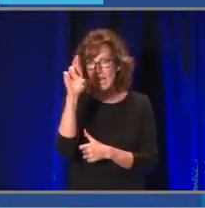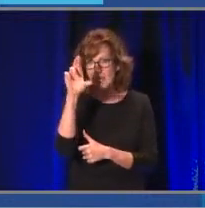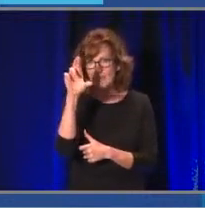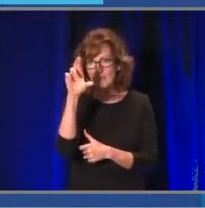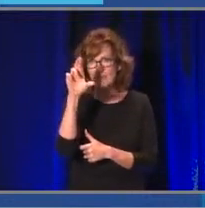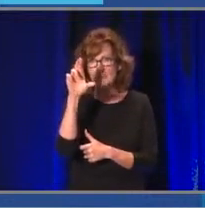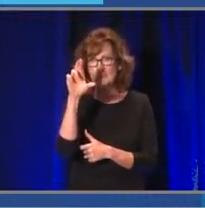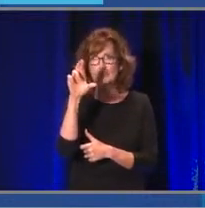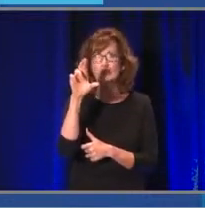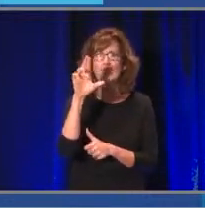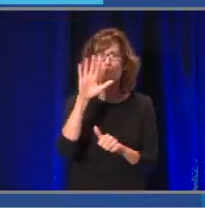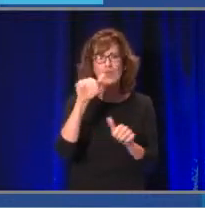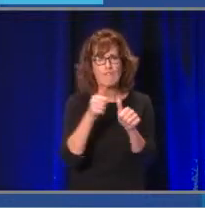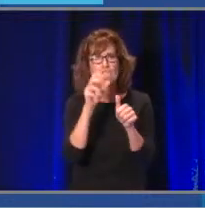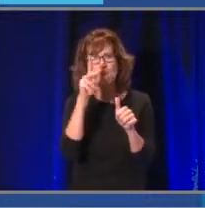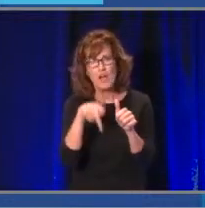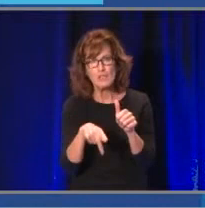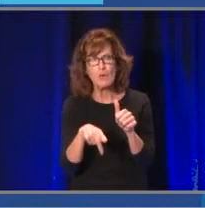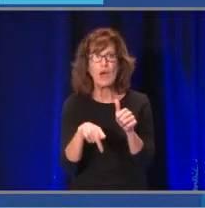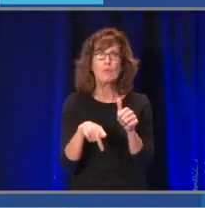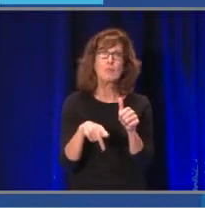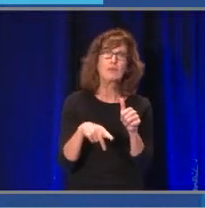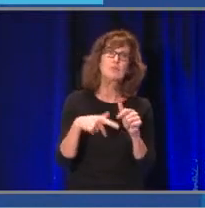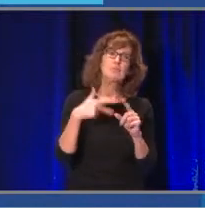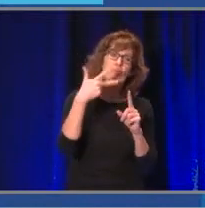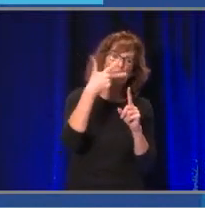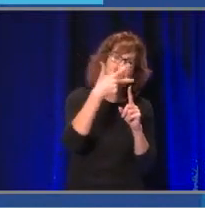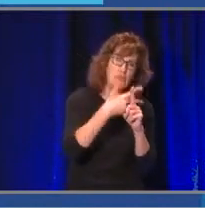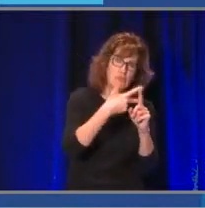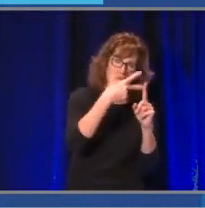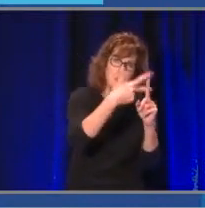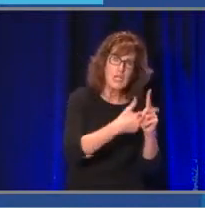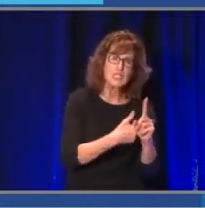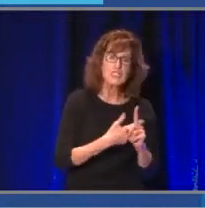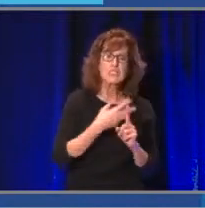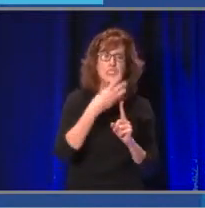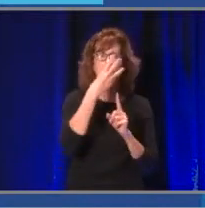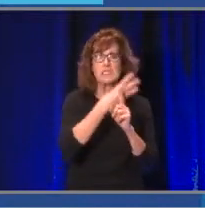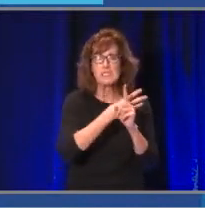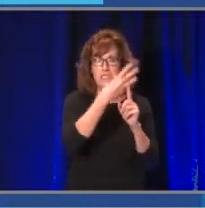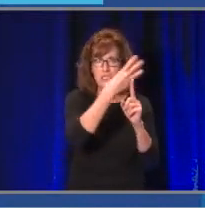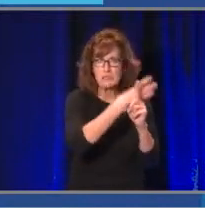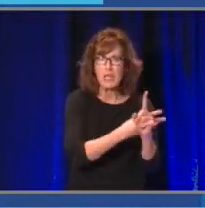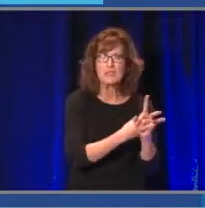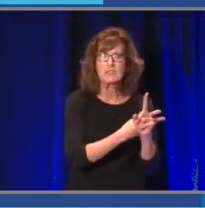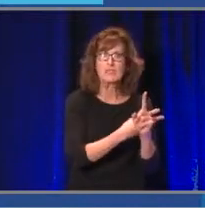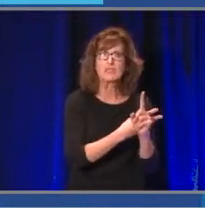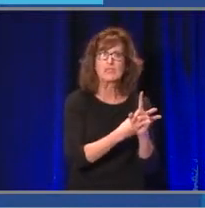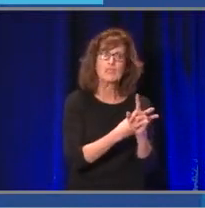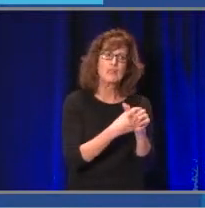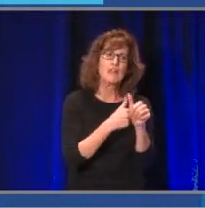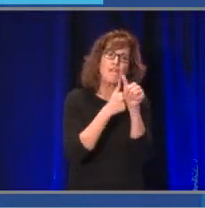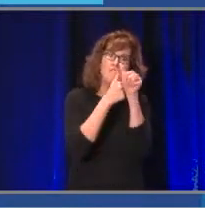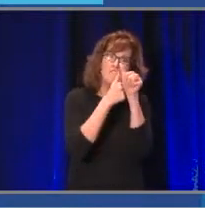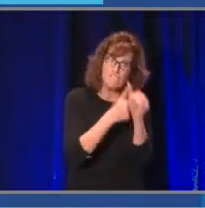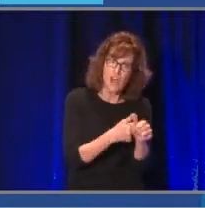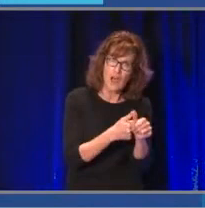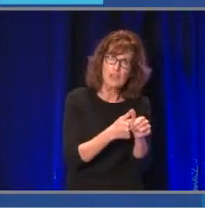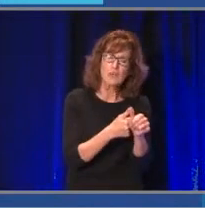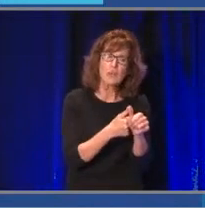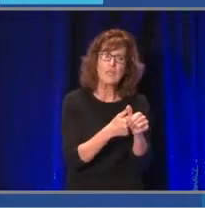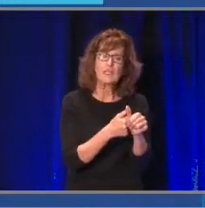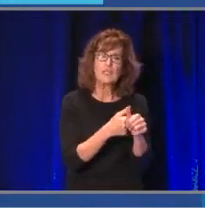follow-ups every serial or every 3 months, 6 months. We have a protocol to follow, track when patients' PSA